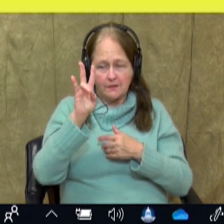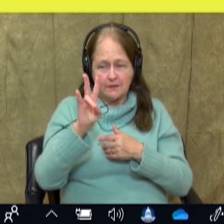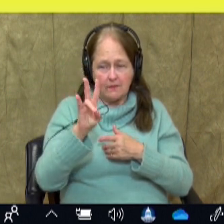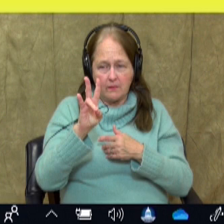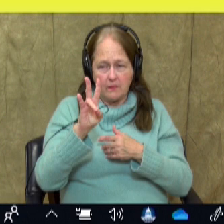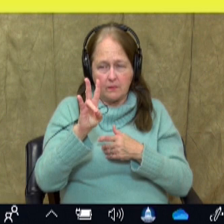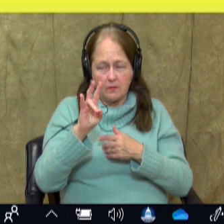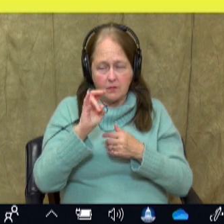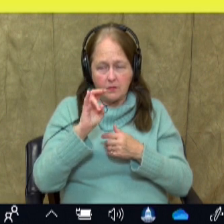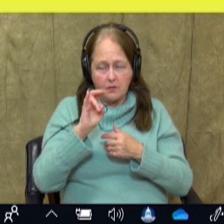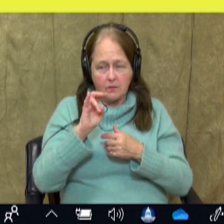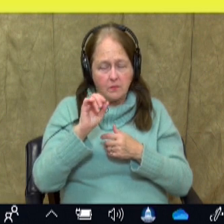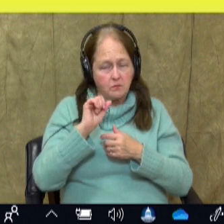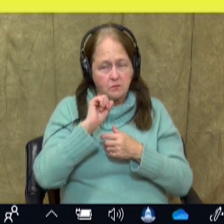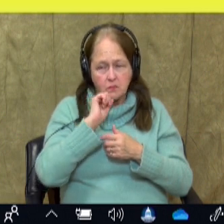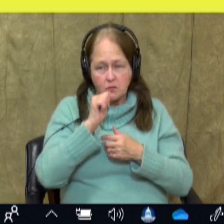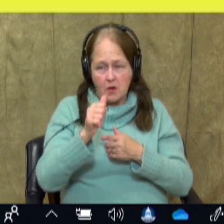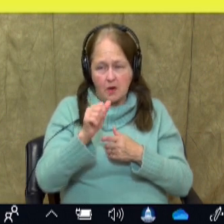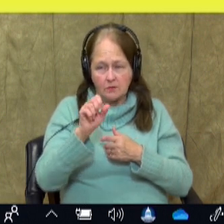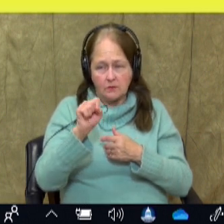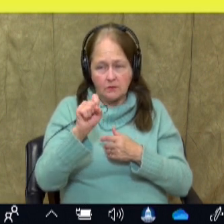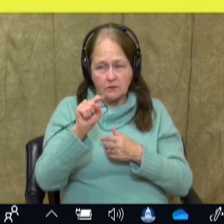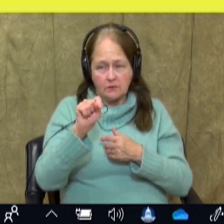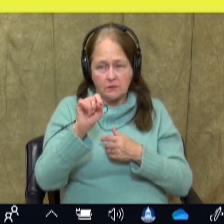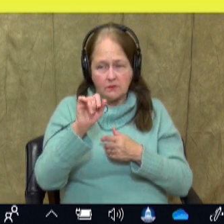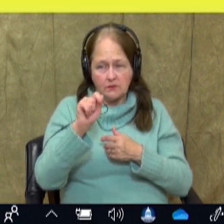7 are non-statistical questions.